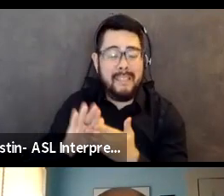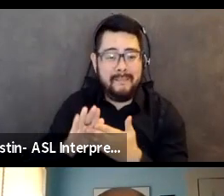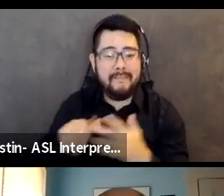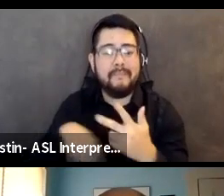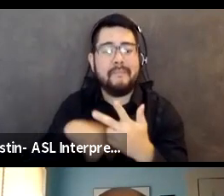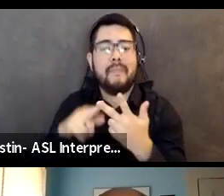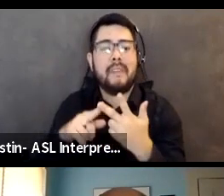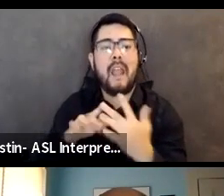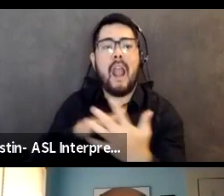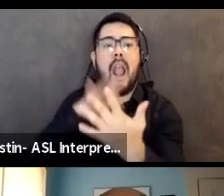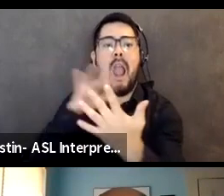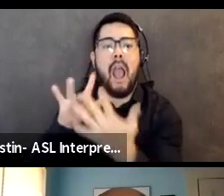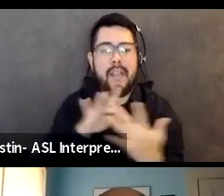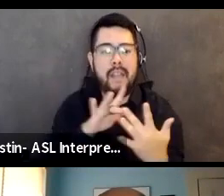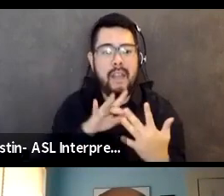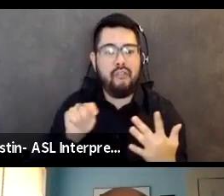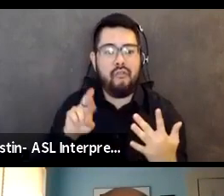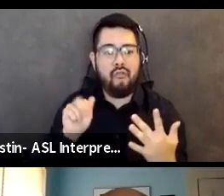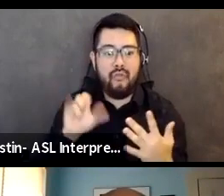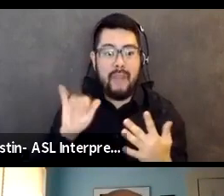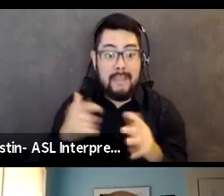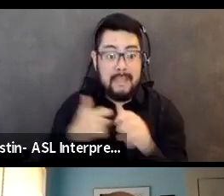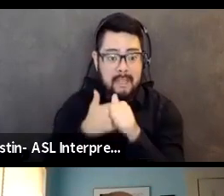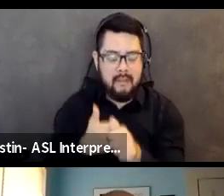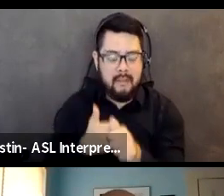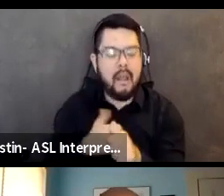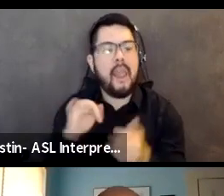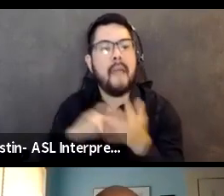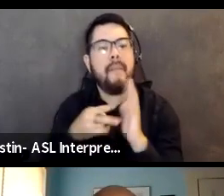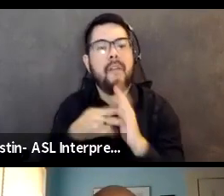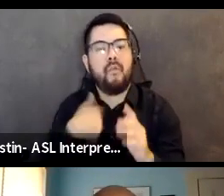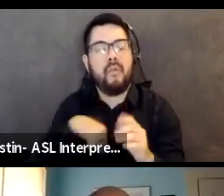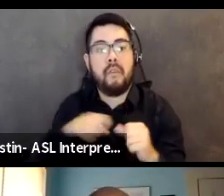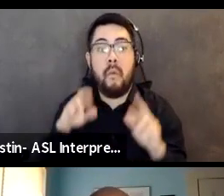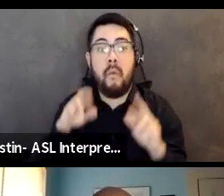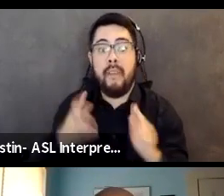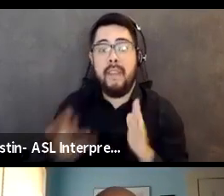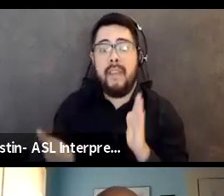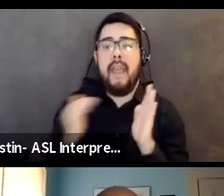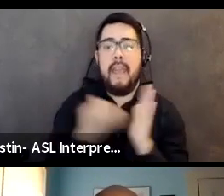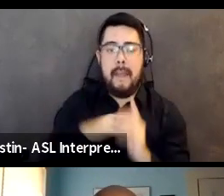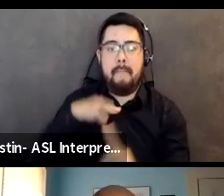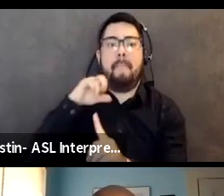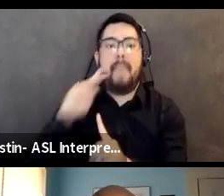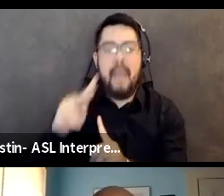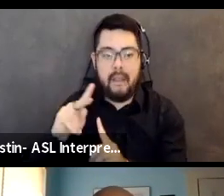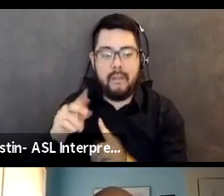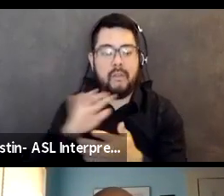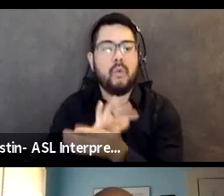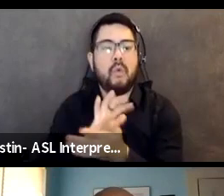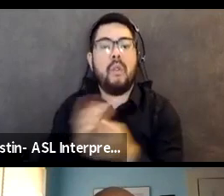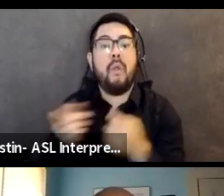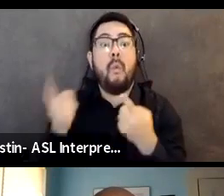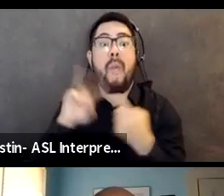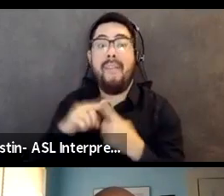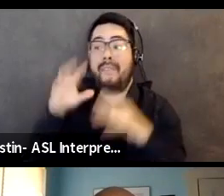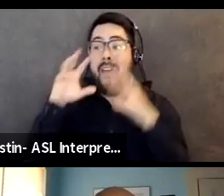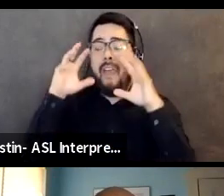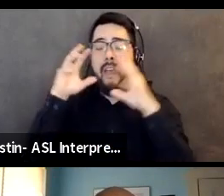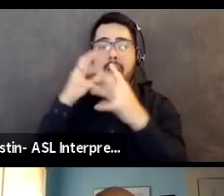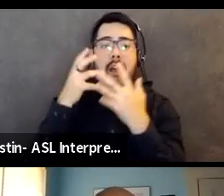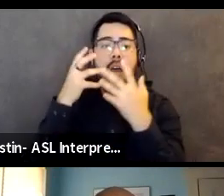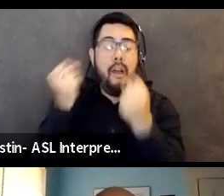and other resources that will help the district resume in-person instruction when our health experts advise us that it is safe to do